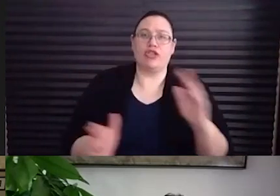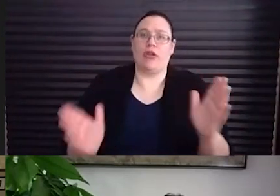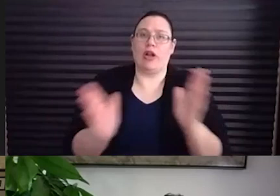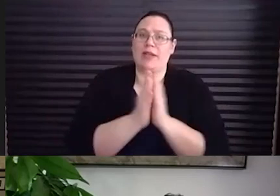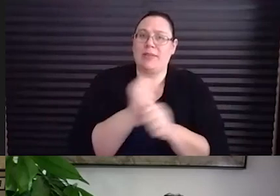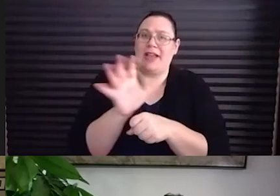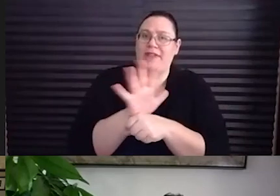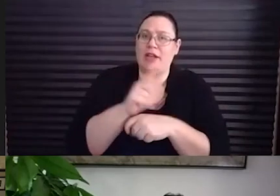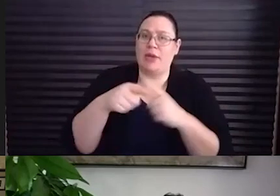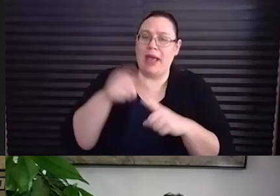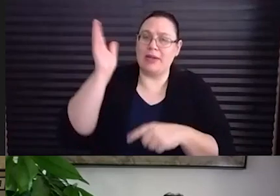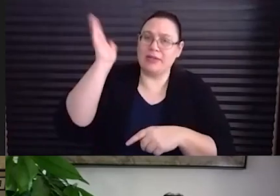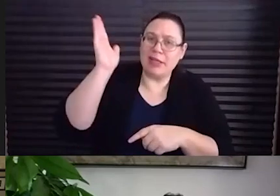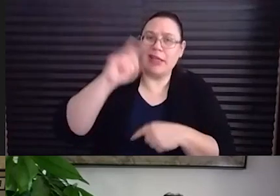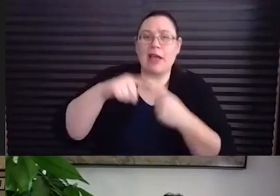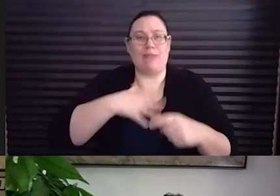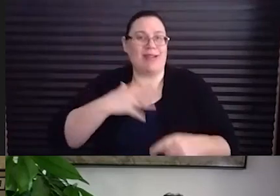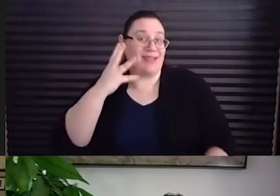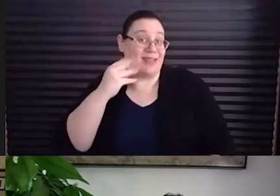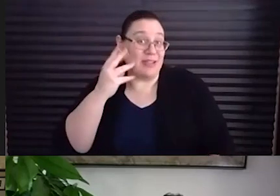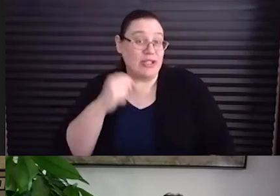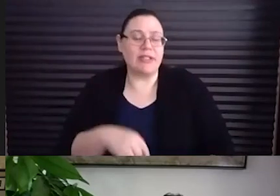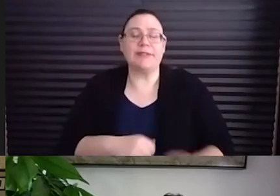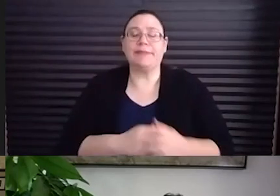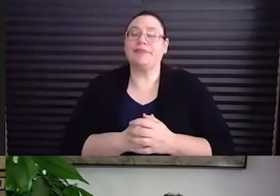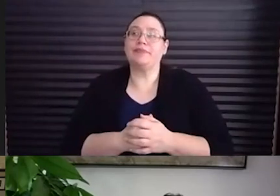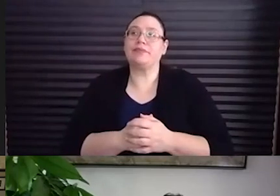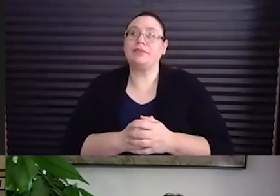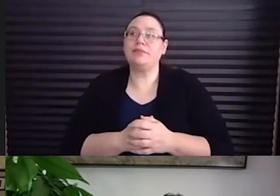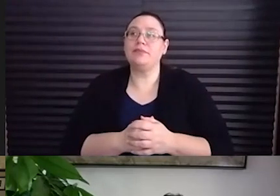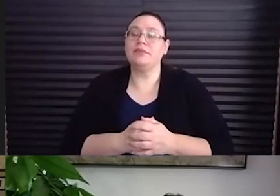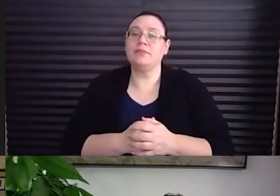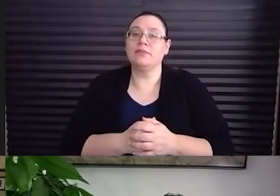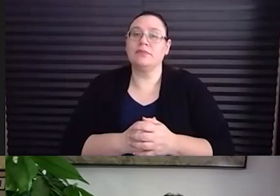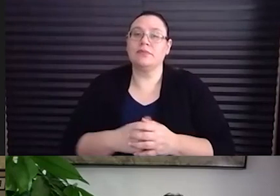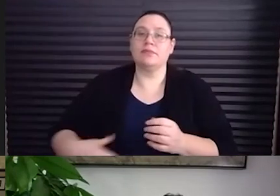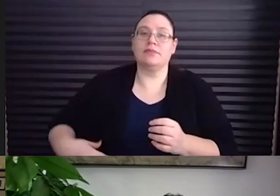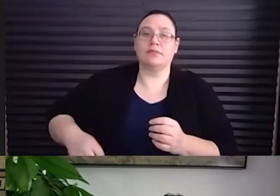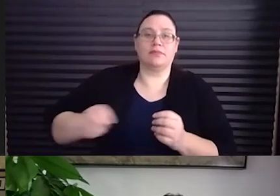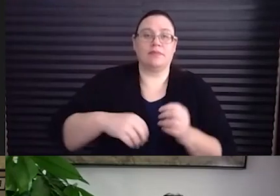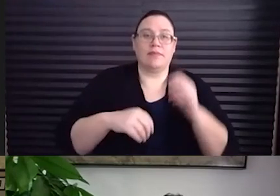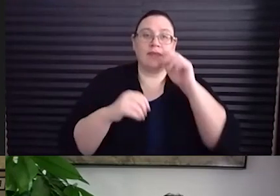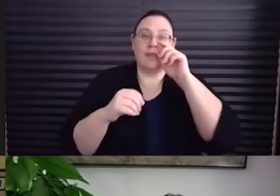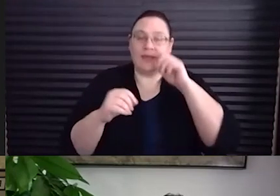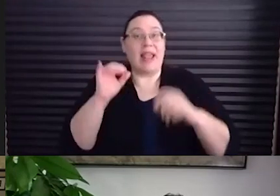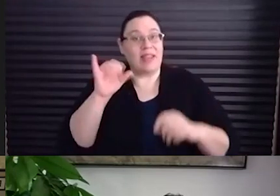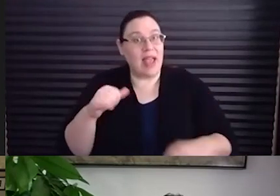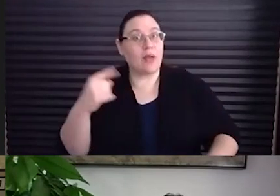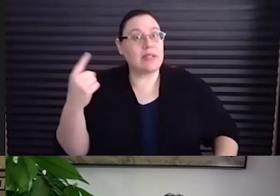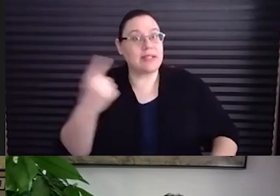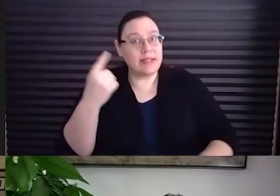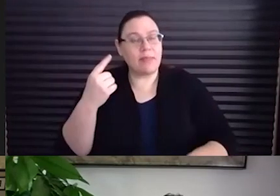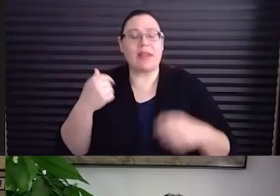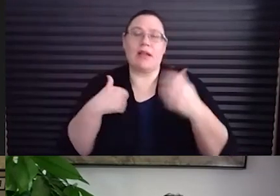about speaking about my experience. So, and this was really something I